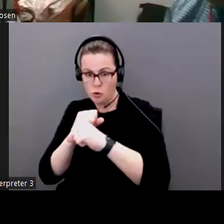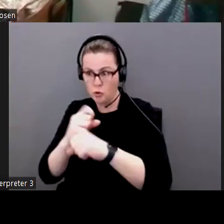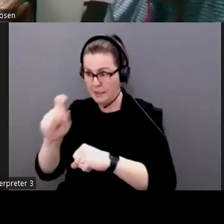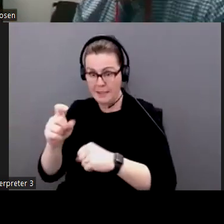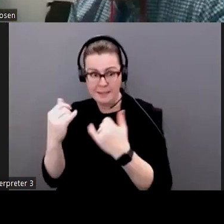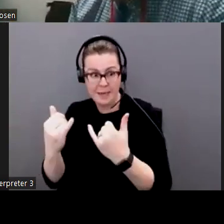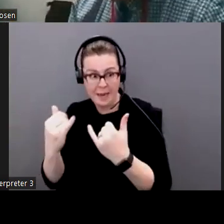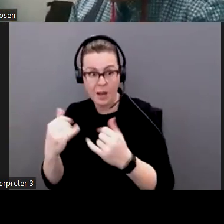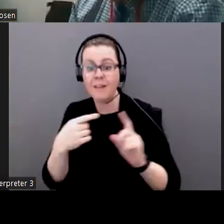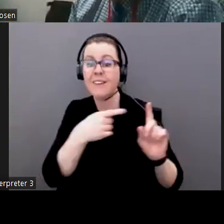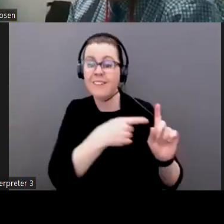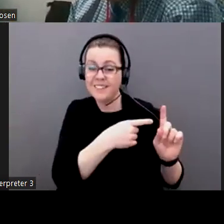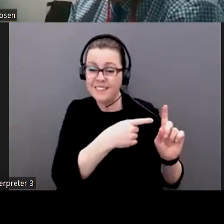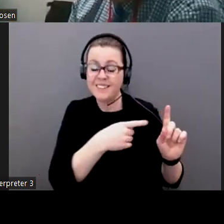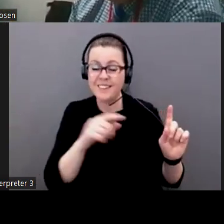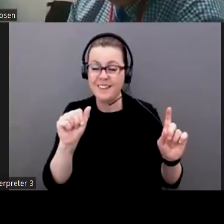are critical.